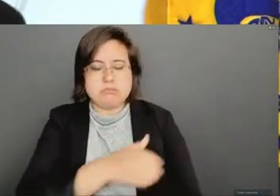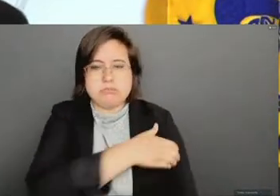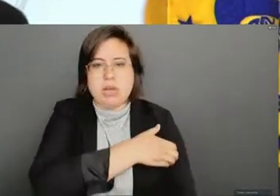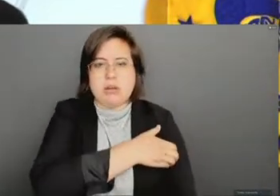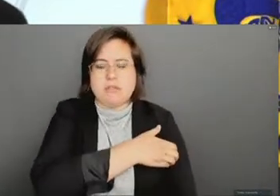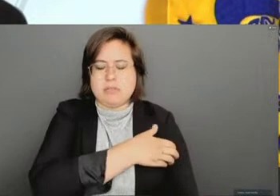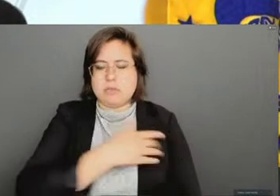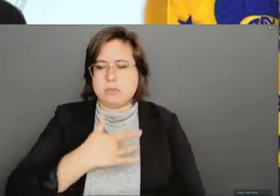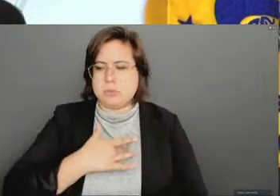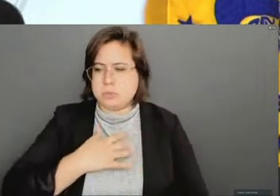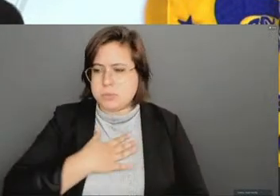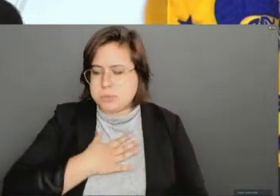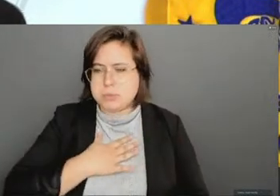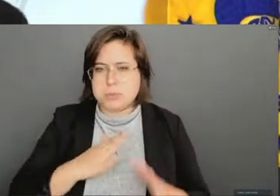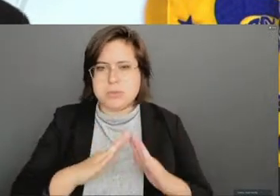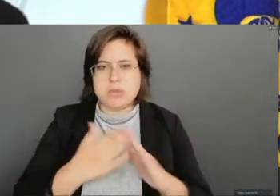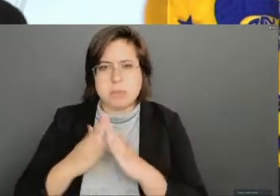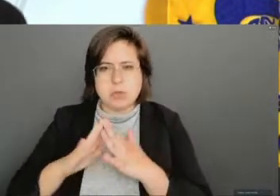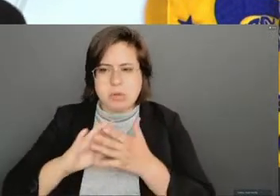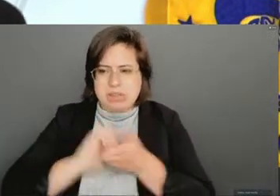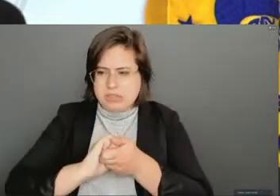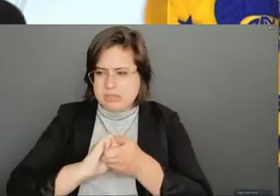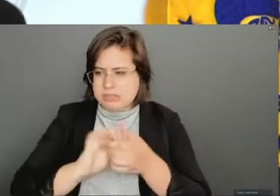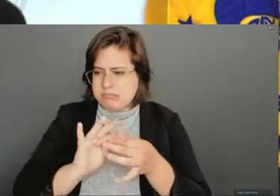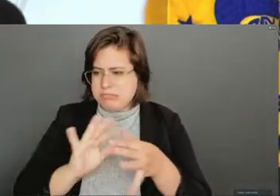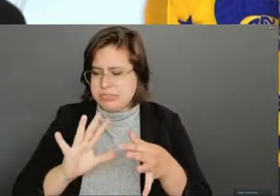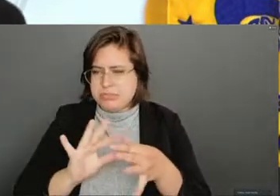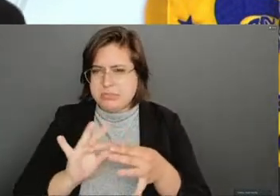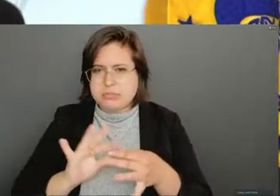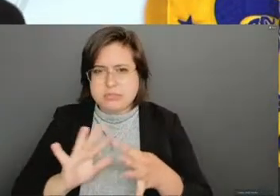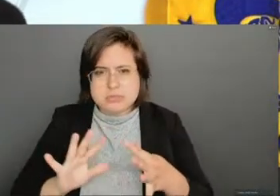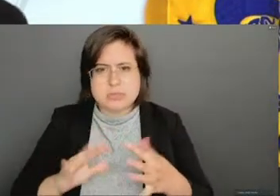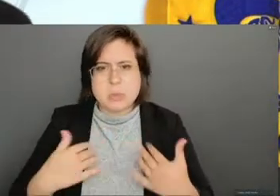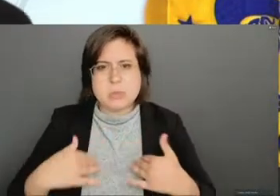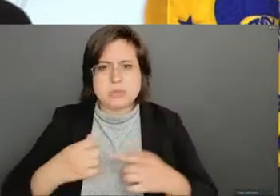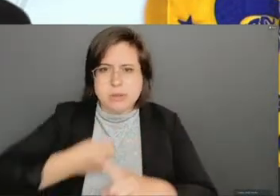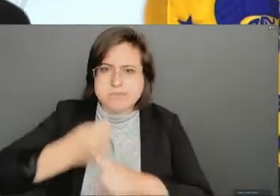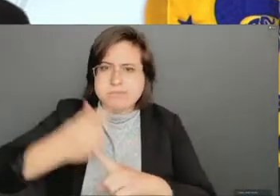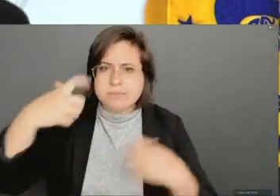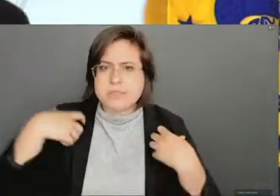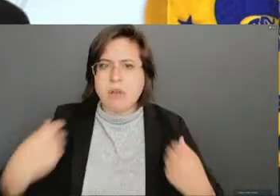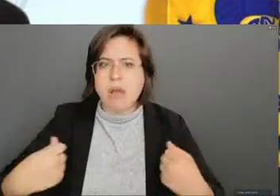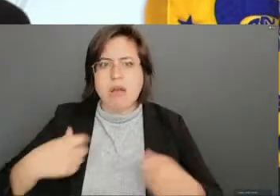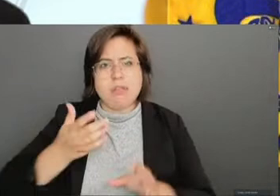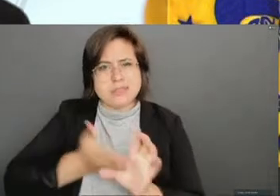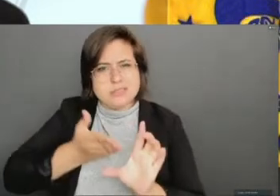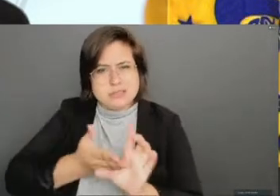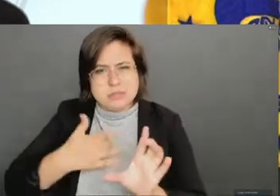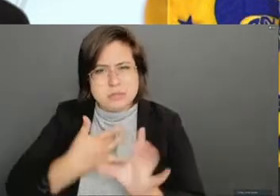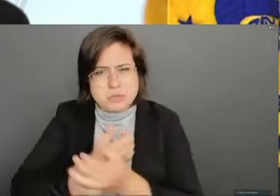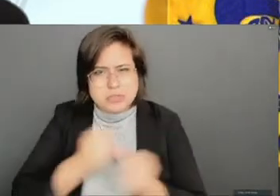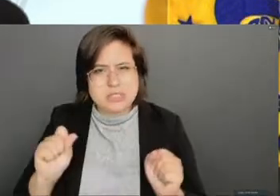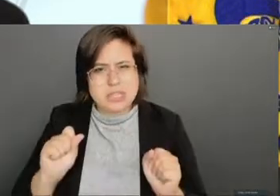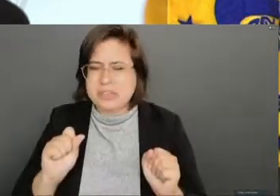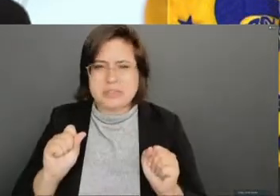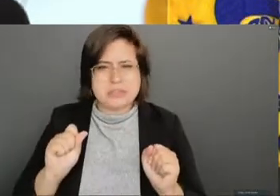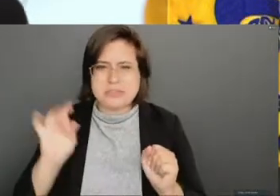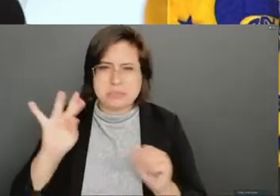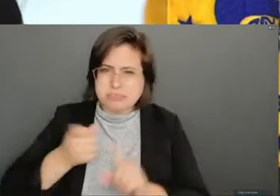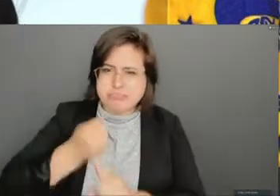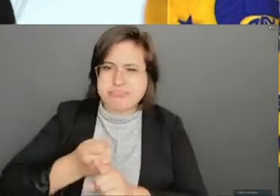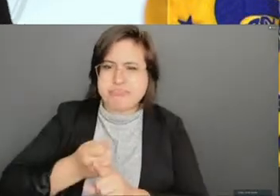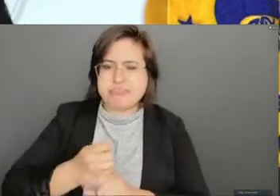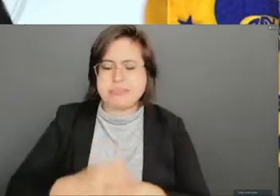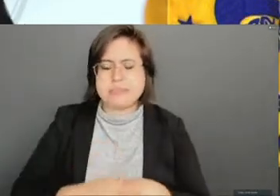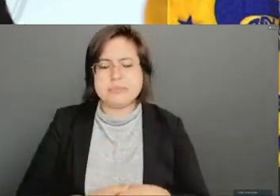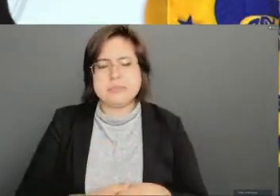cohesion as communities, is an impact on people's mental health and their sense of psychological safety and well-being as well. I'll lastly just